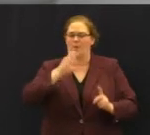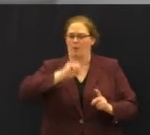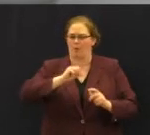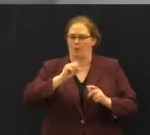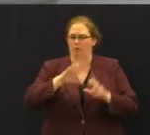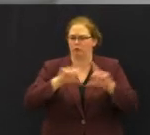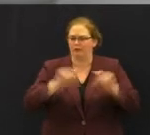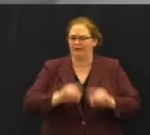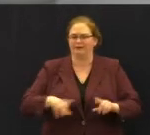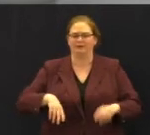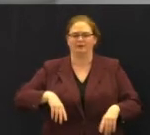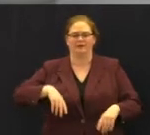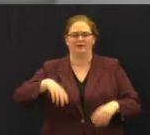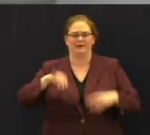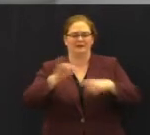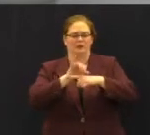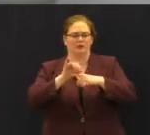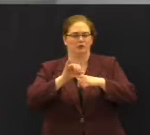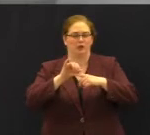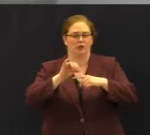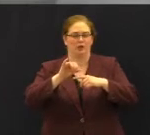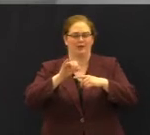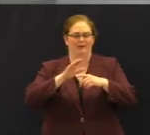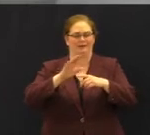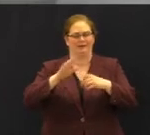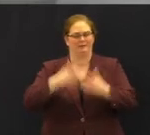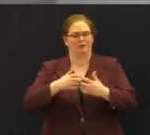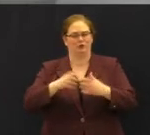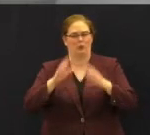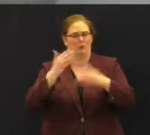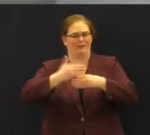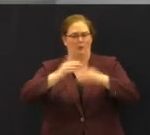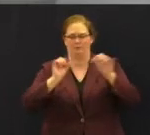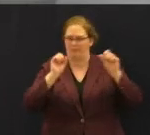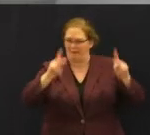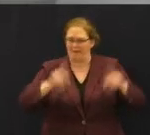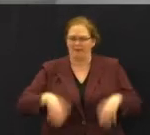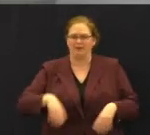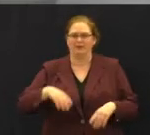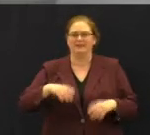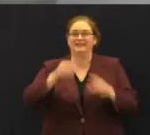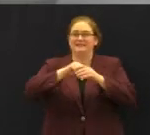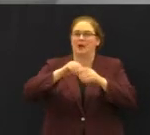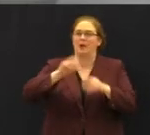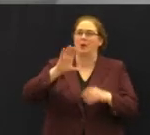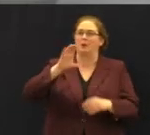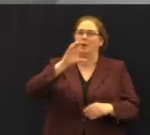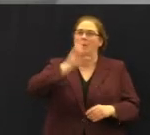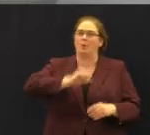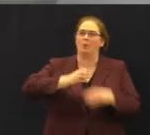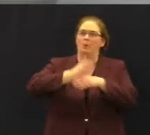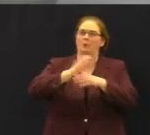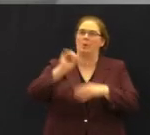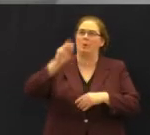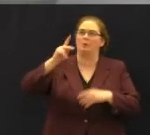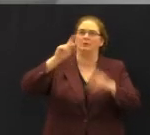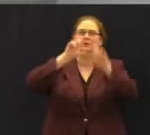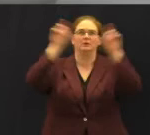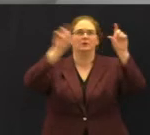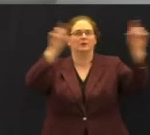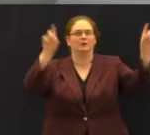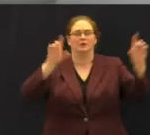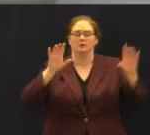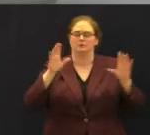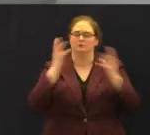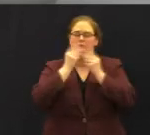industrial windows back. It has exposed oak timbers inside, and it's a beautiful,